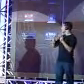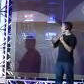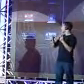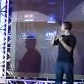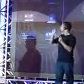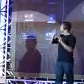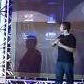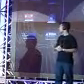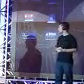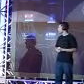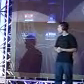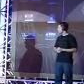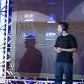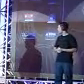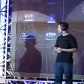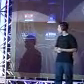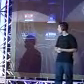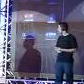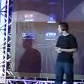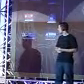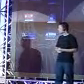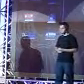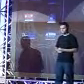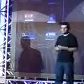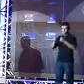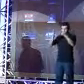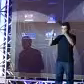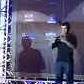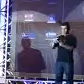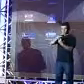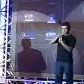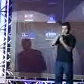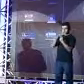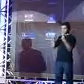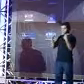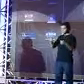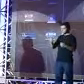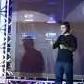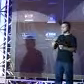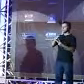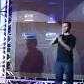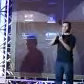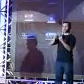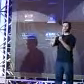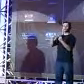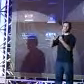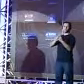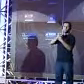You see, it needs natural and human resources.